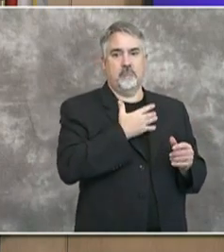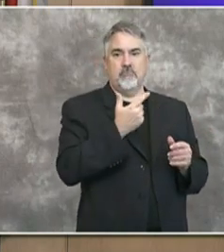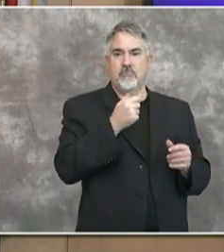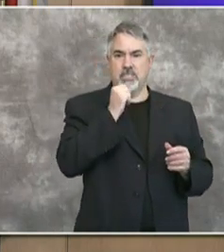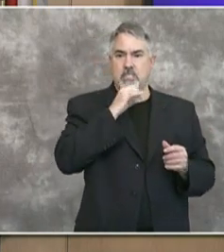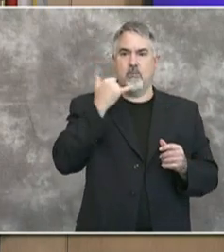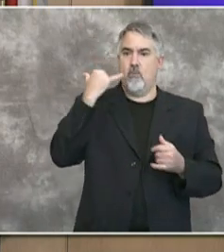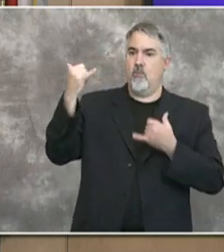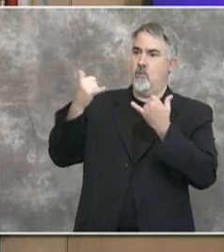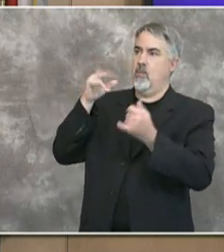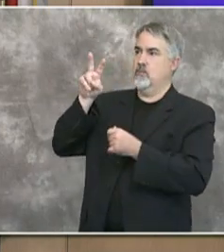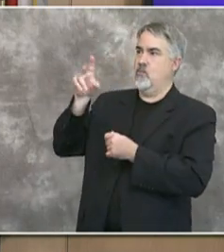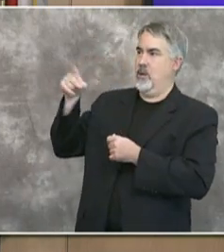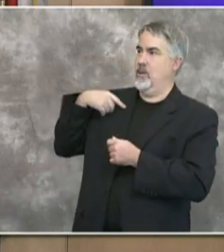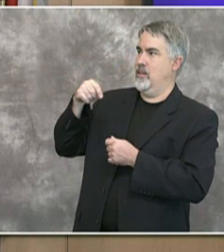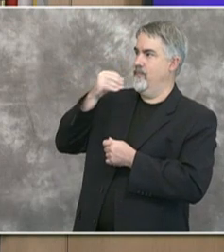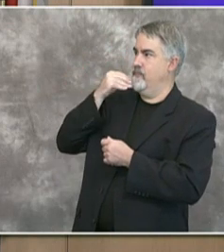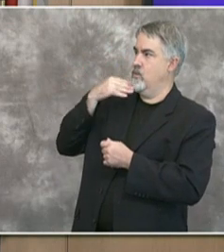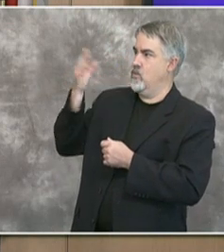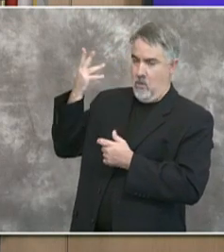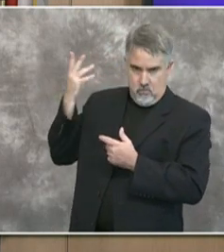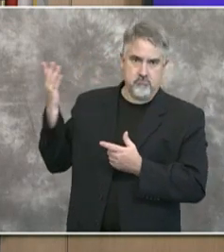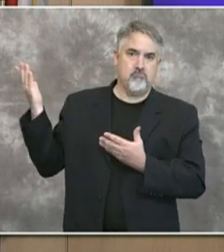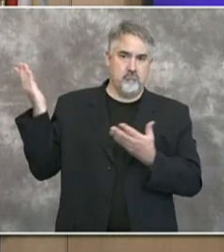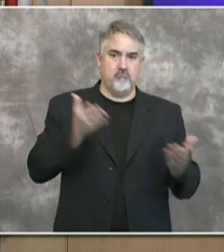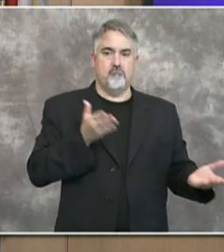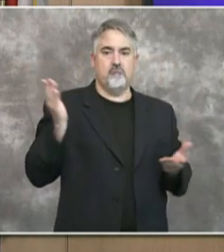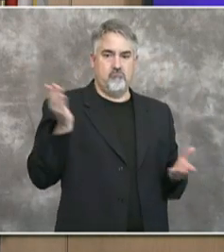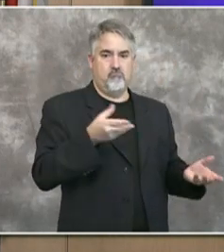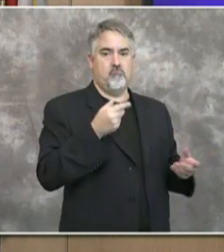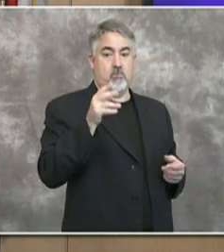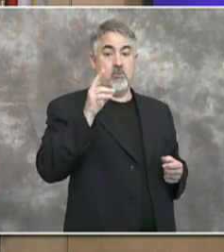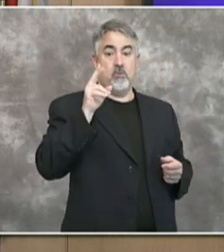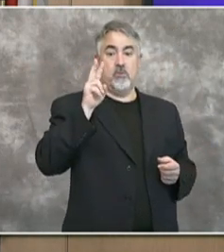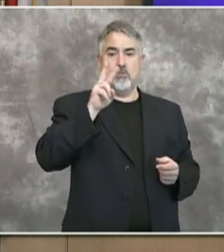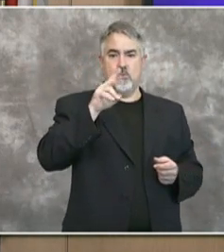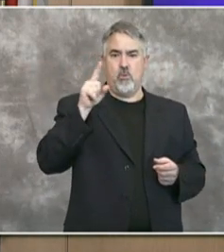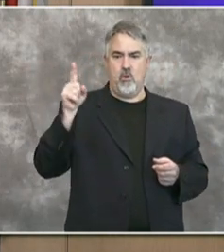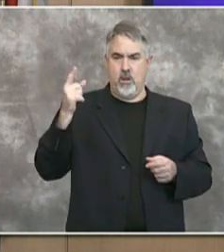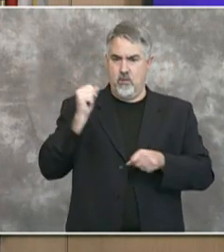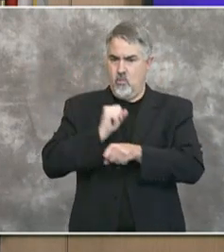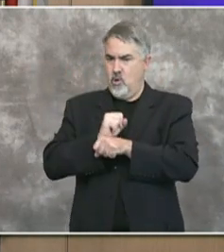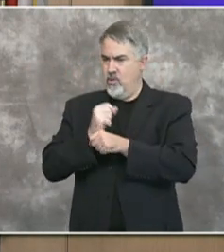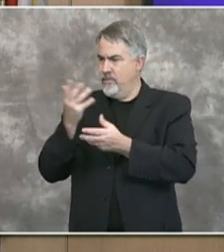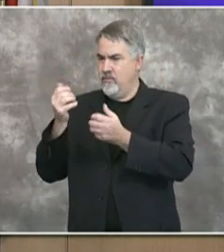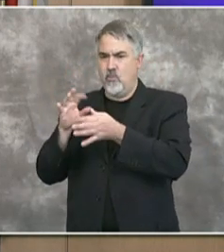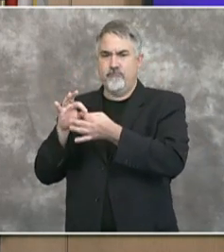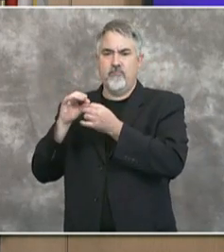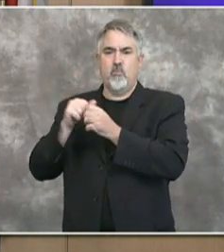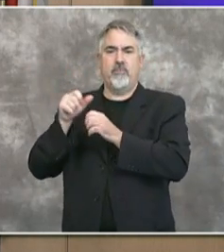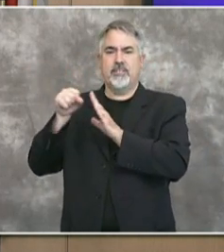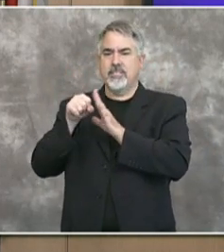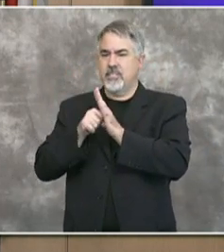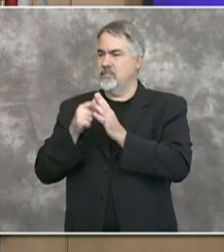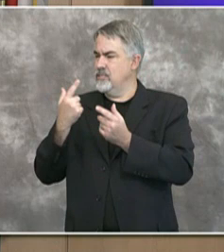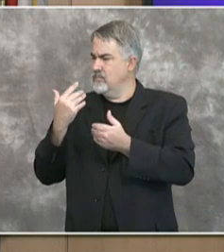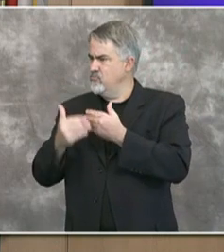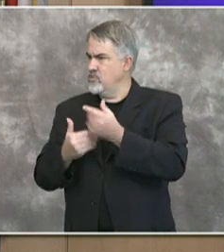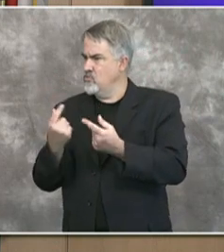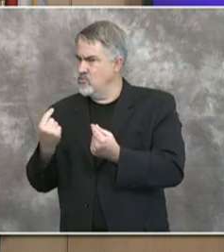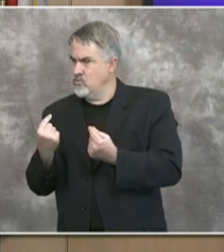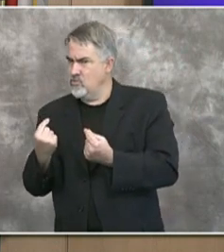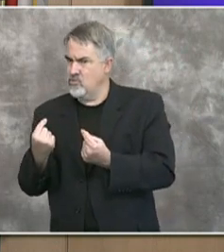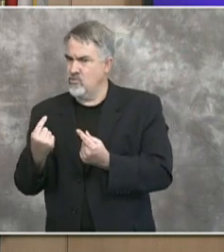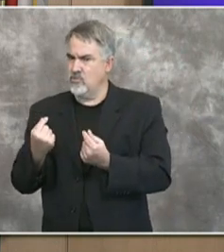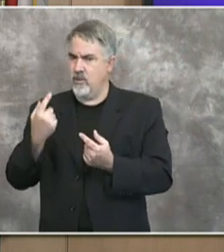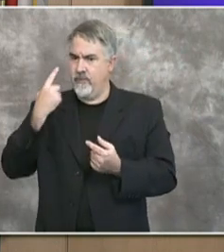However, 211 San Diego is still working with the state on the protocols and the details and the logistics of how this program will work.